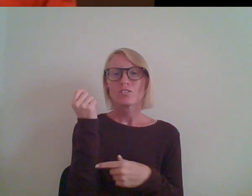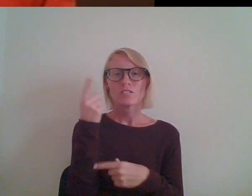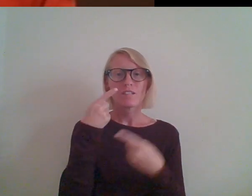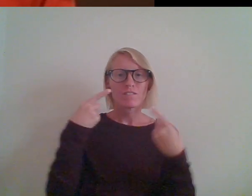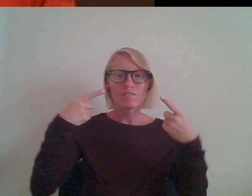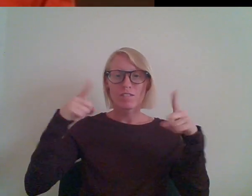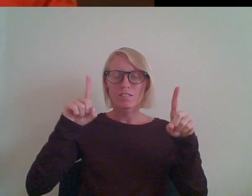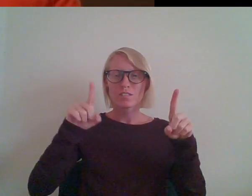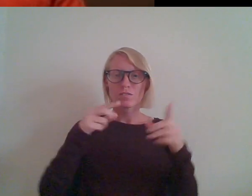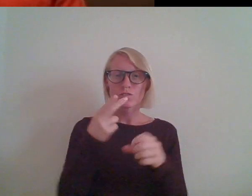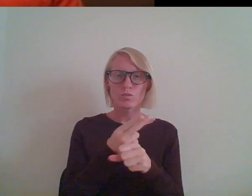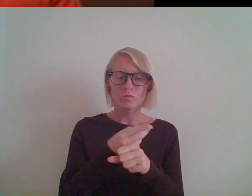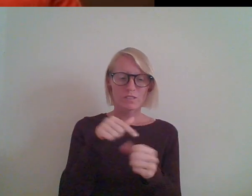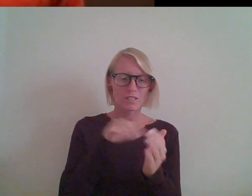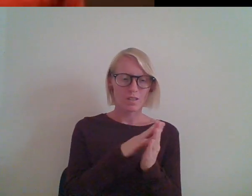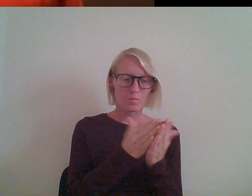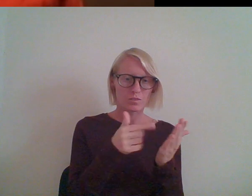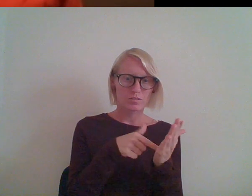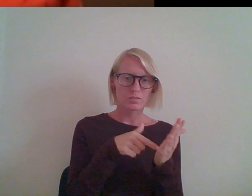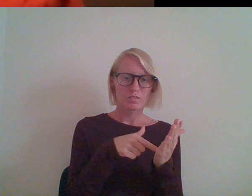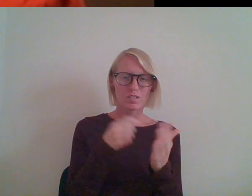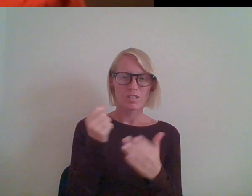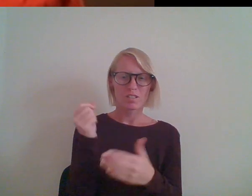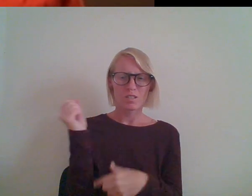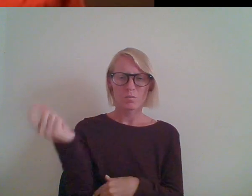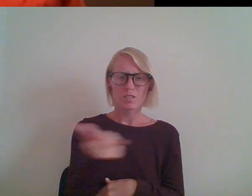it. How many of you know of SQ3R?